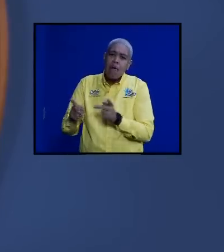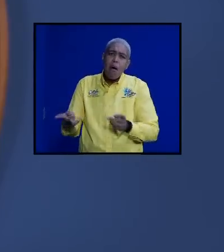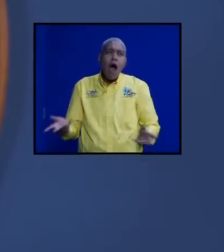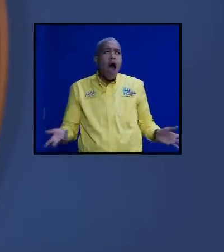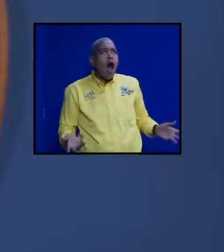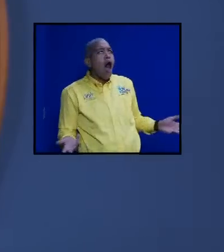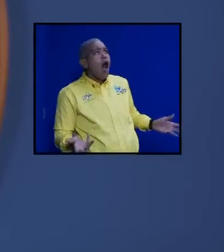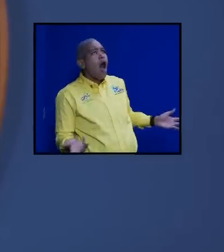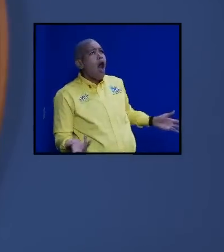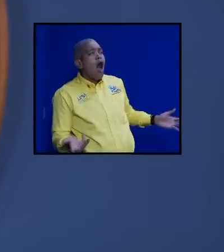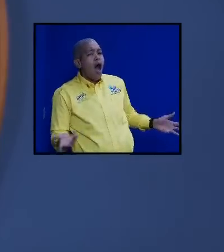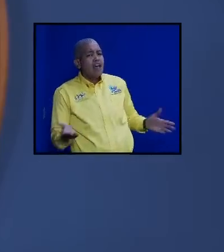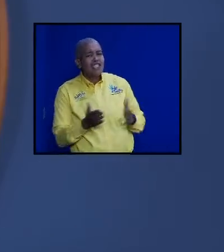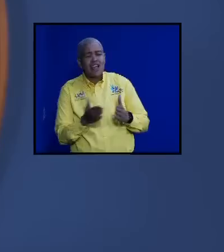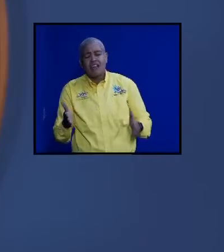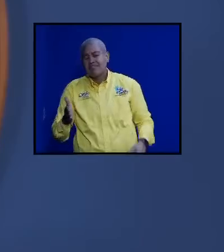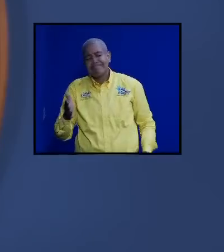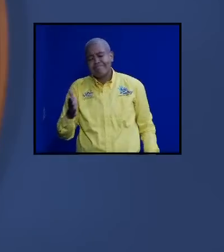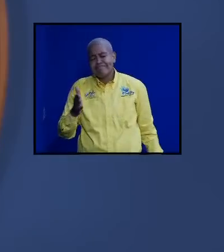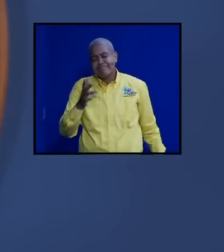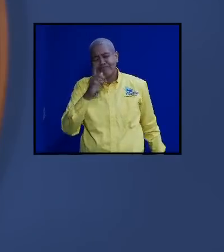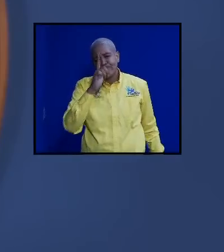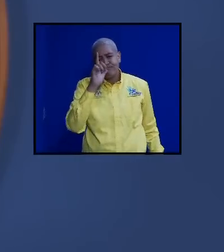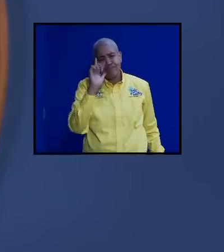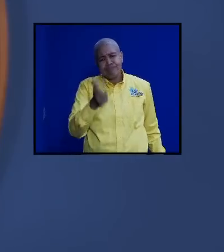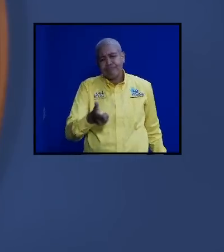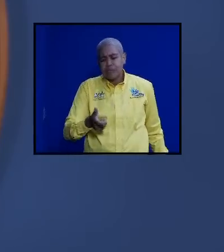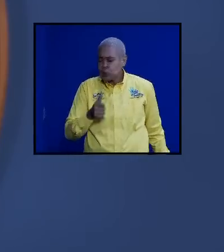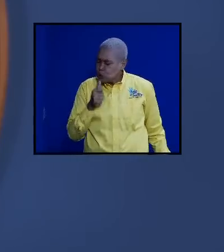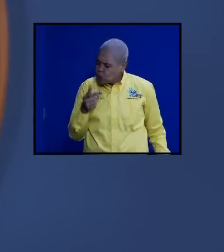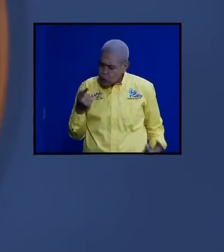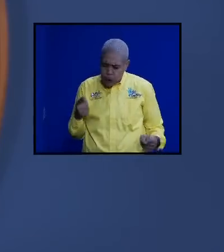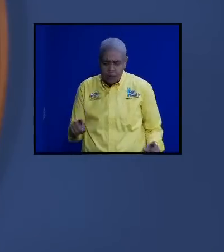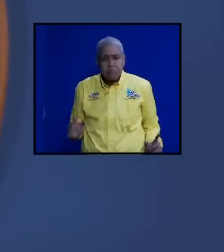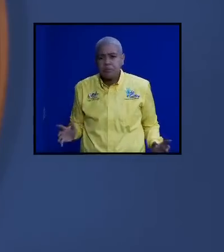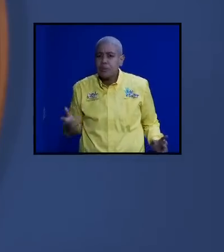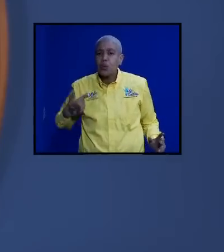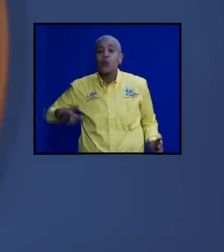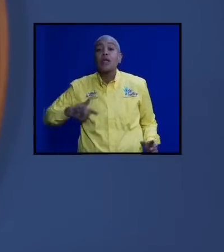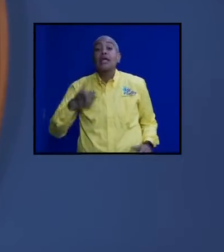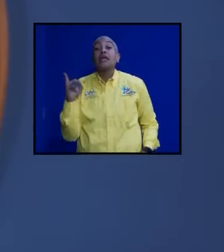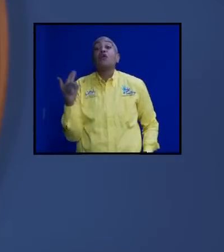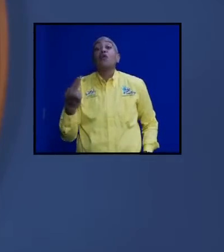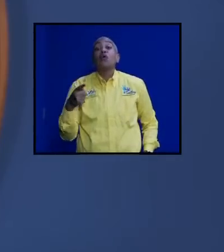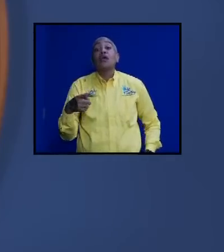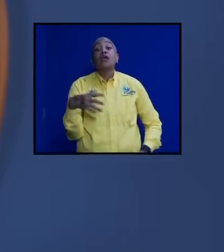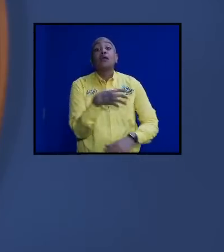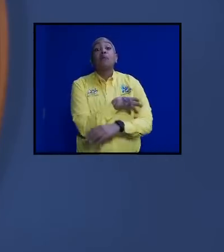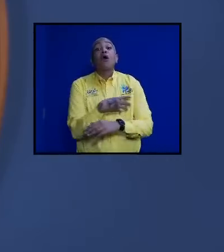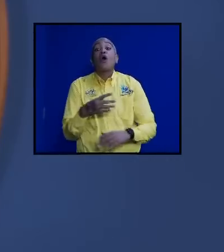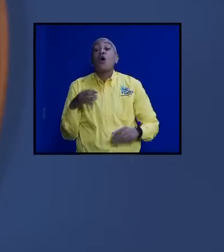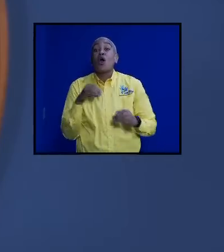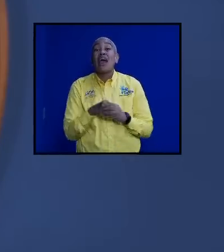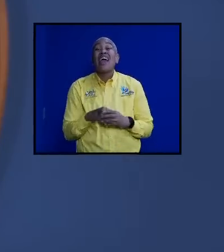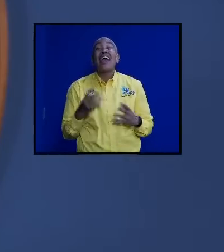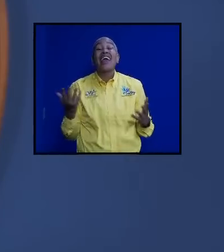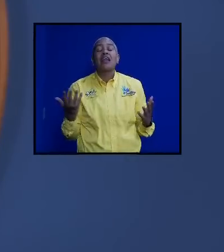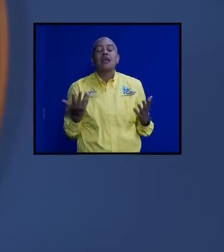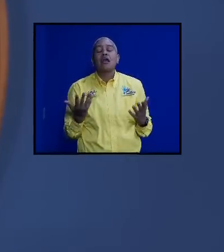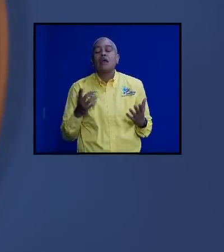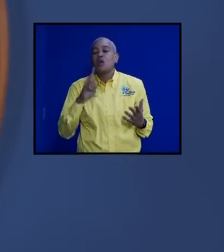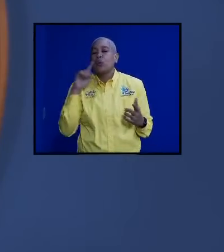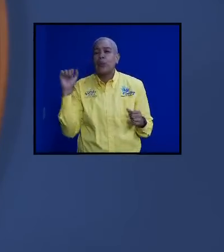of citizens generally. That is not the case. We have used these powers in